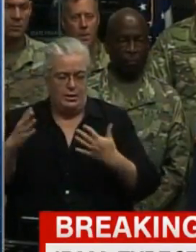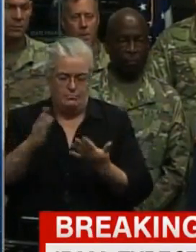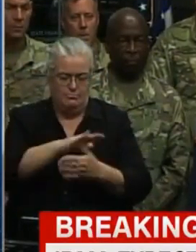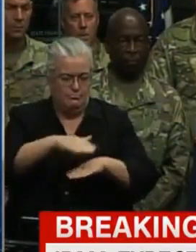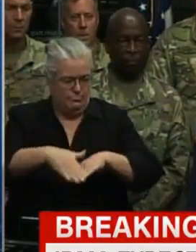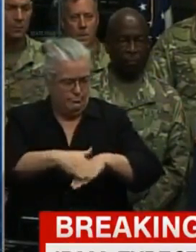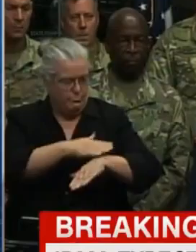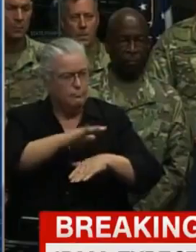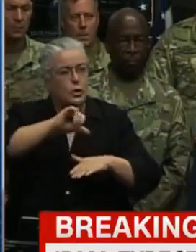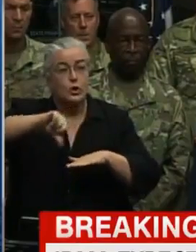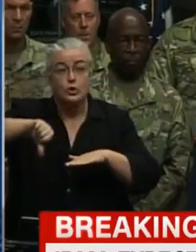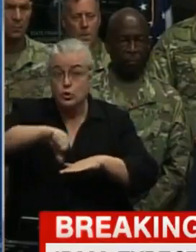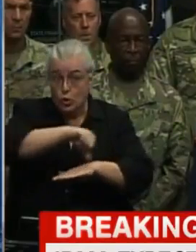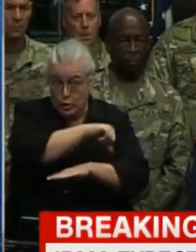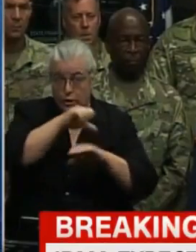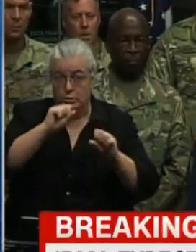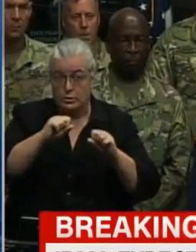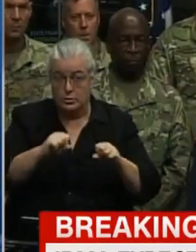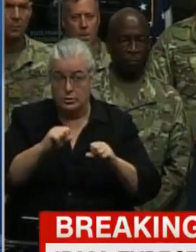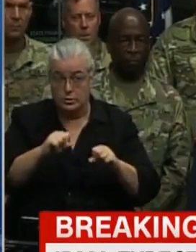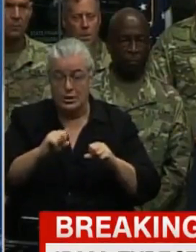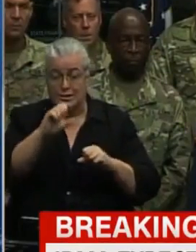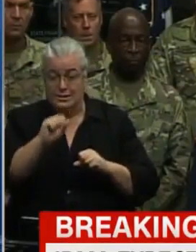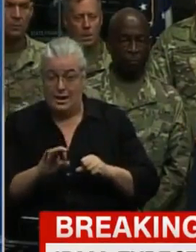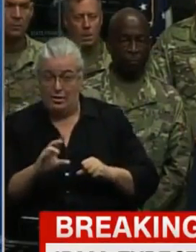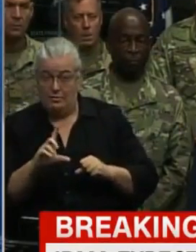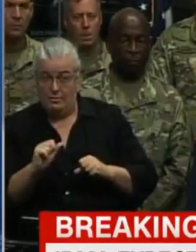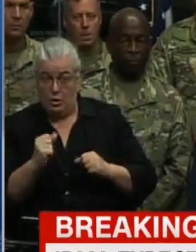Tornadoes are possible in South Florida this evening and Central Florida tomorrow.